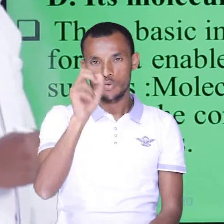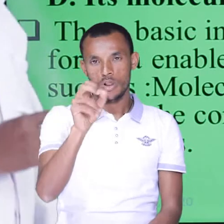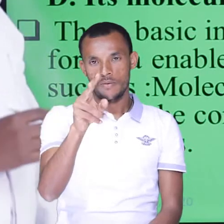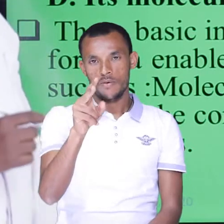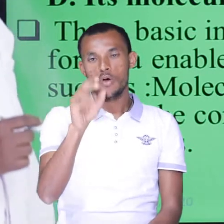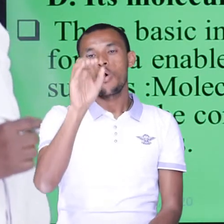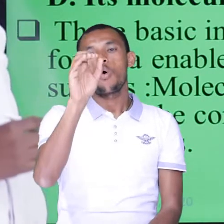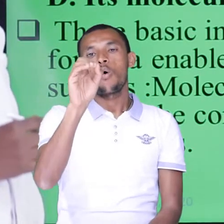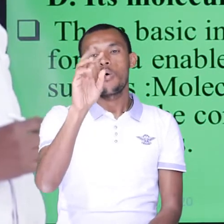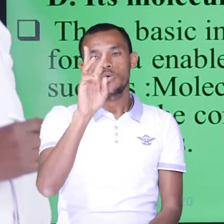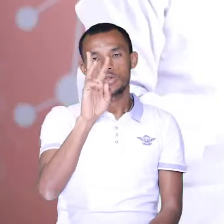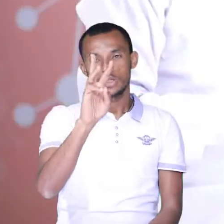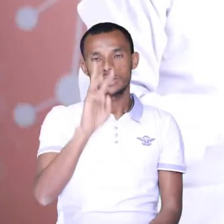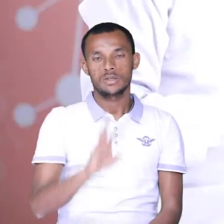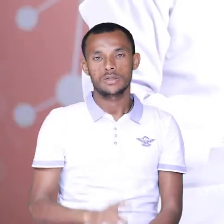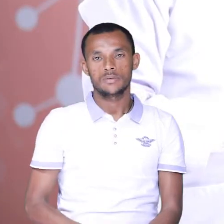C6H12O6.